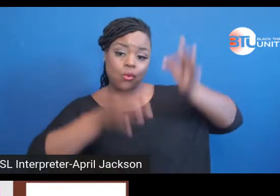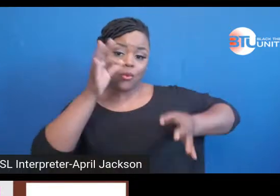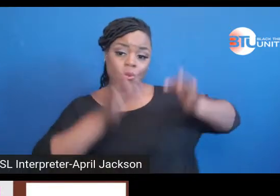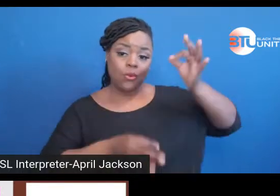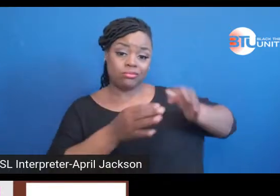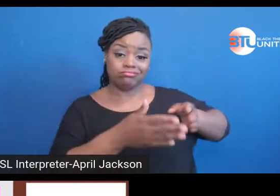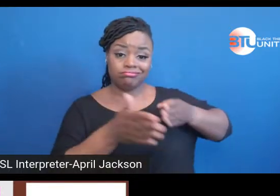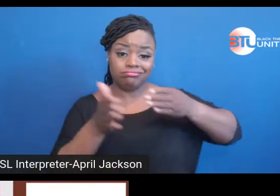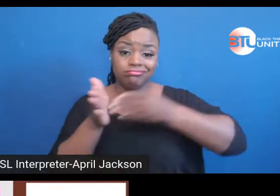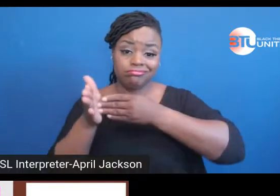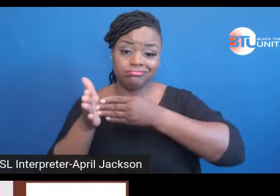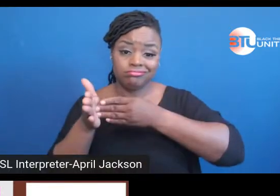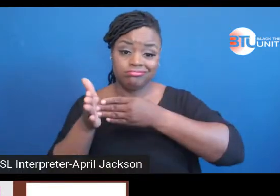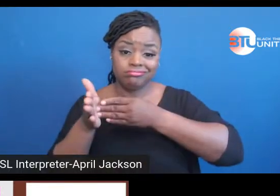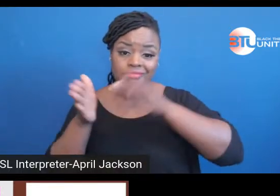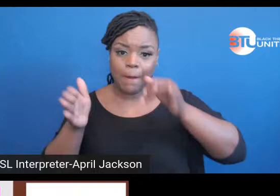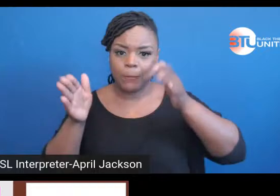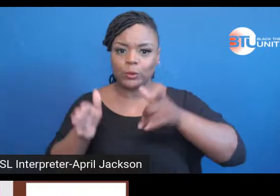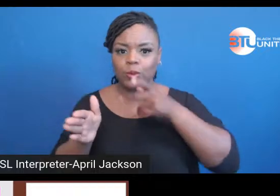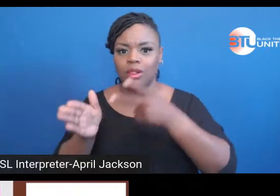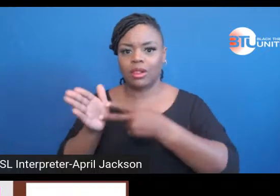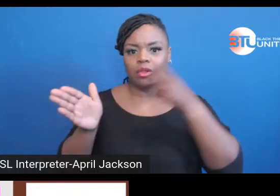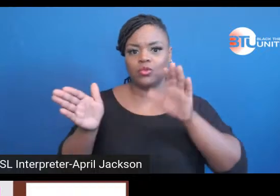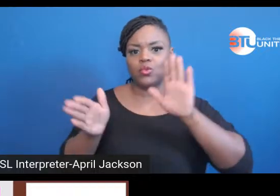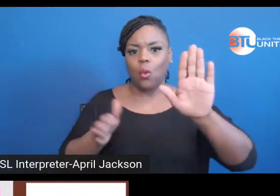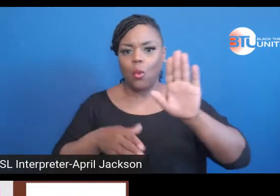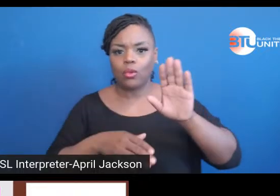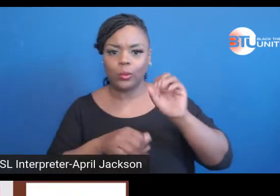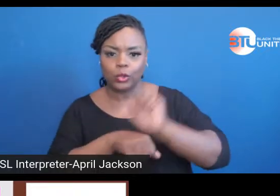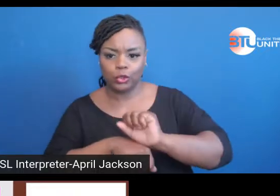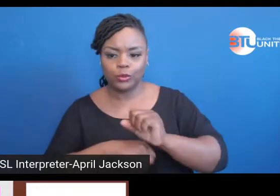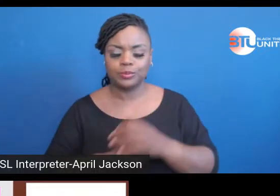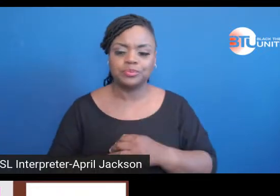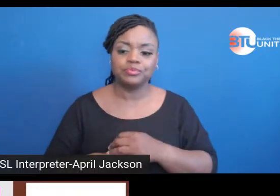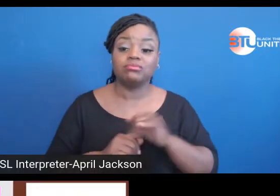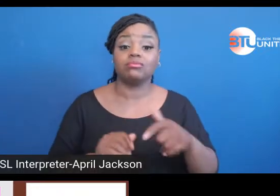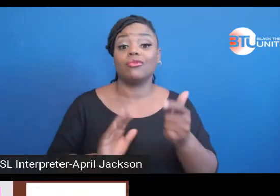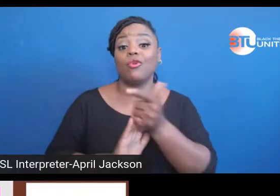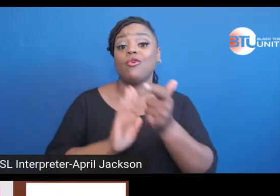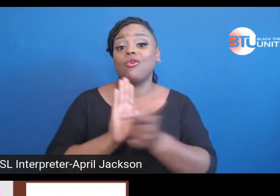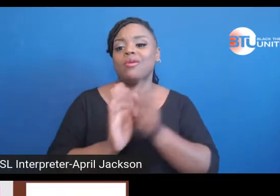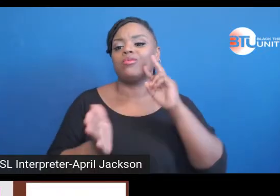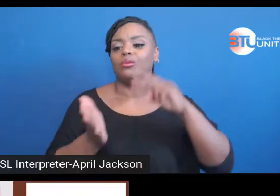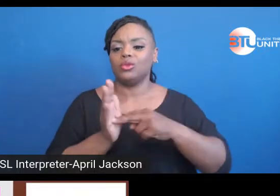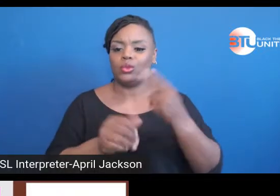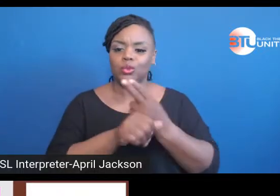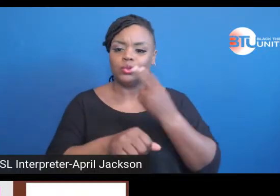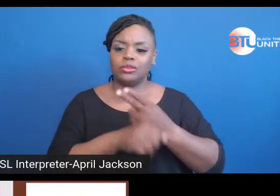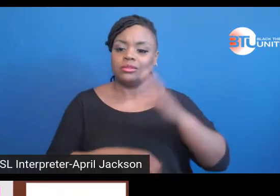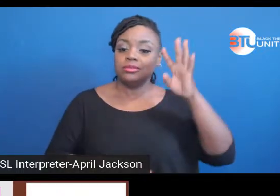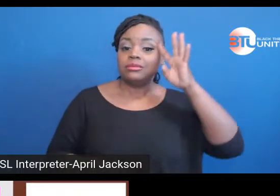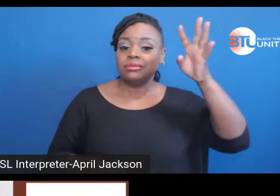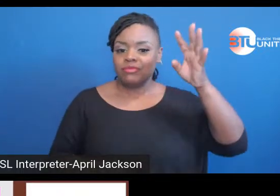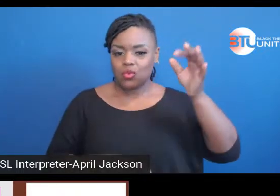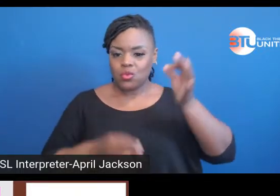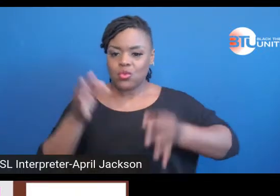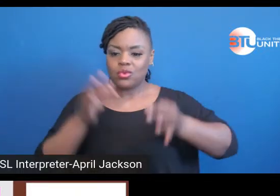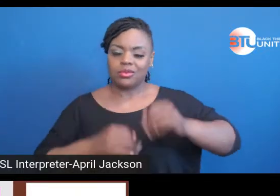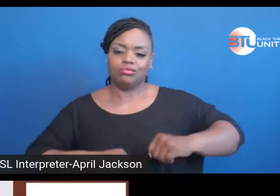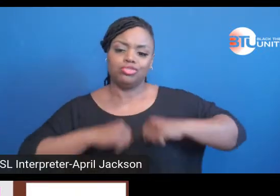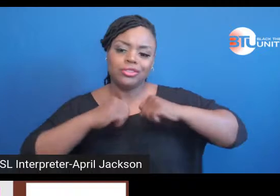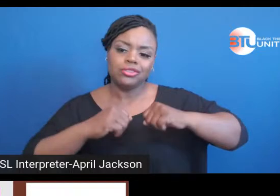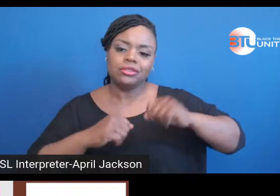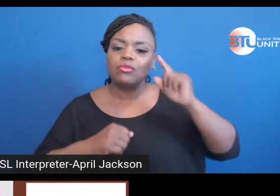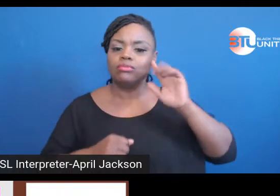Copyright's a creation of federal law, so you use federal courts to enforce your rights to protect your copyright. But anyway, the copyright,